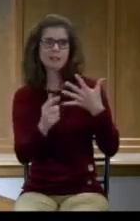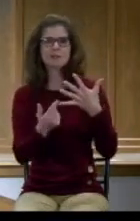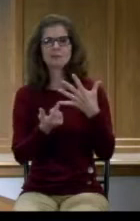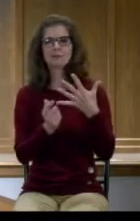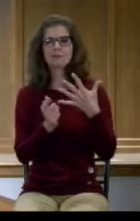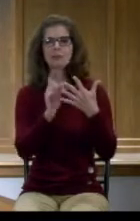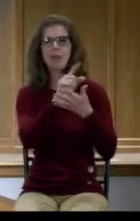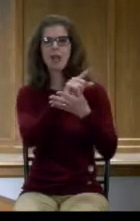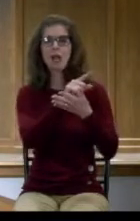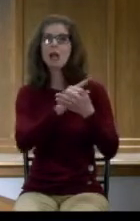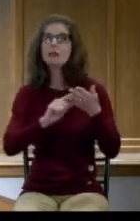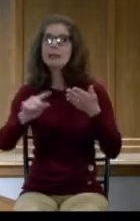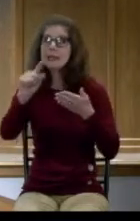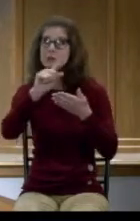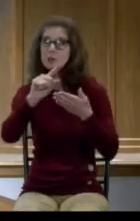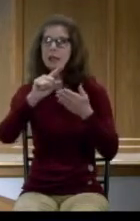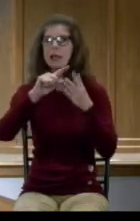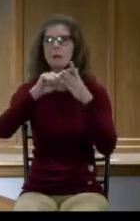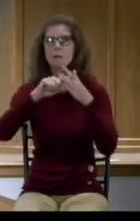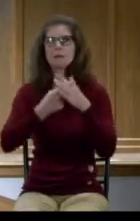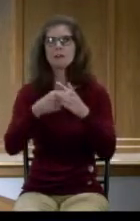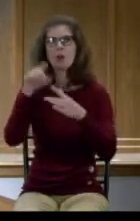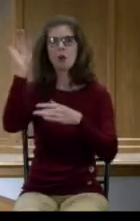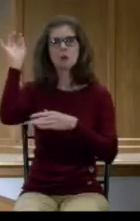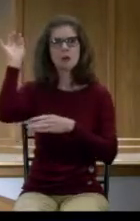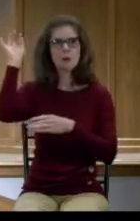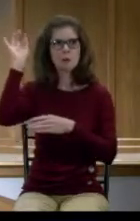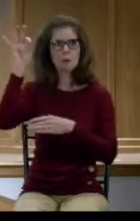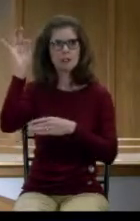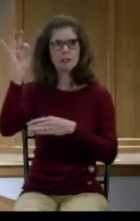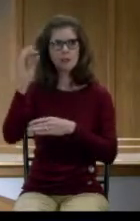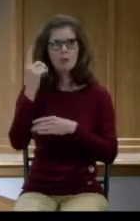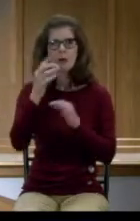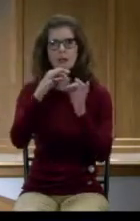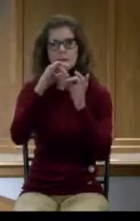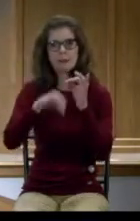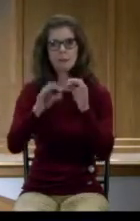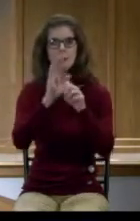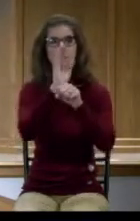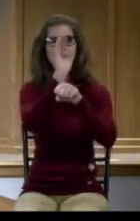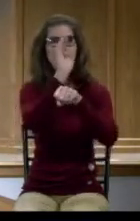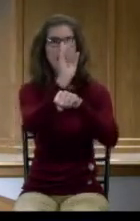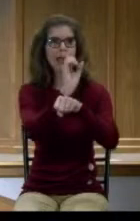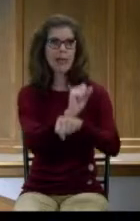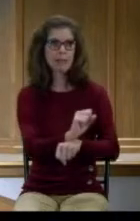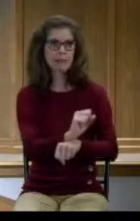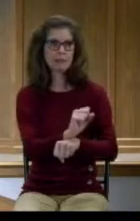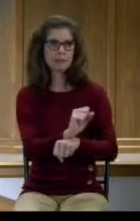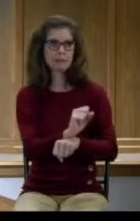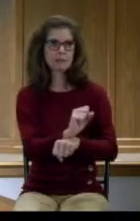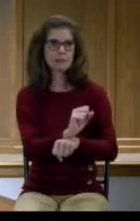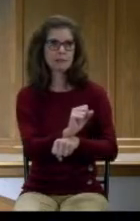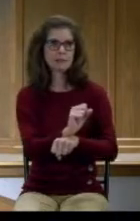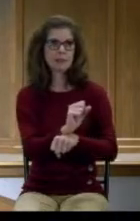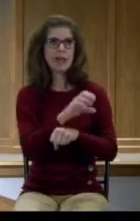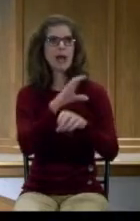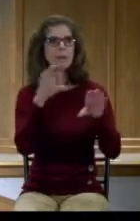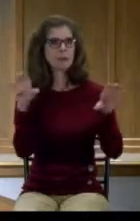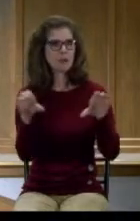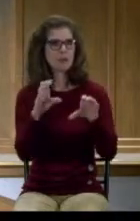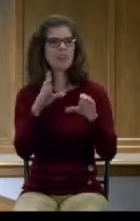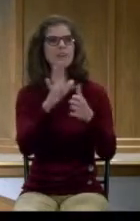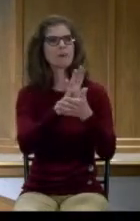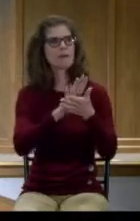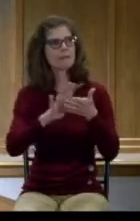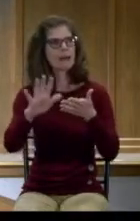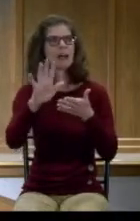start preaching one simple habit at a time for about 5-6 weeks. And the goal is not that you get every